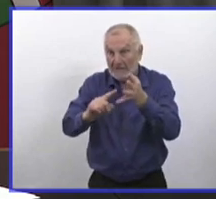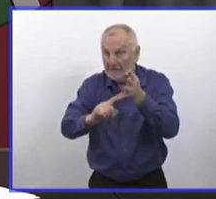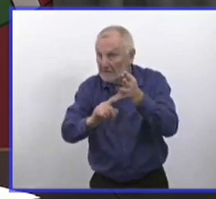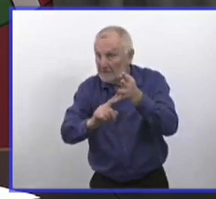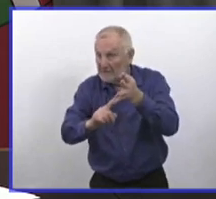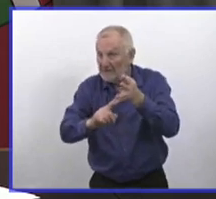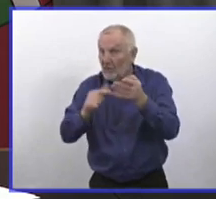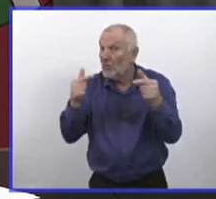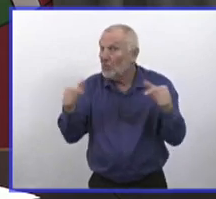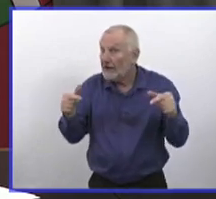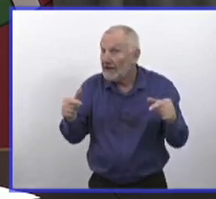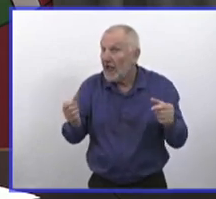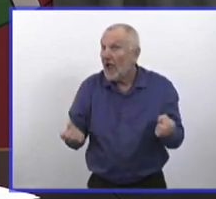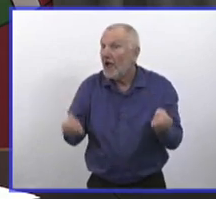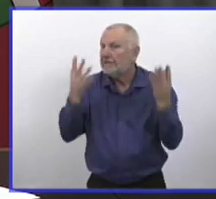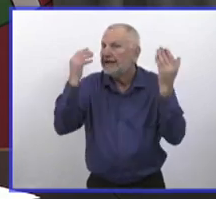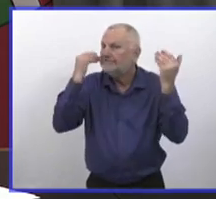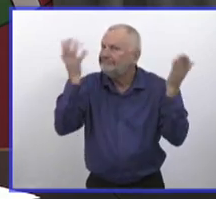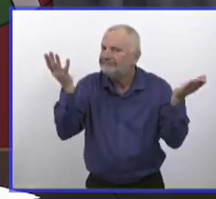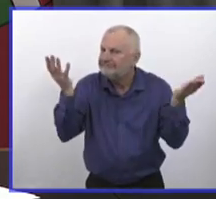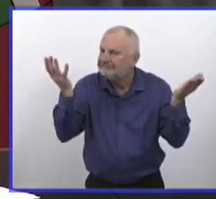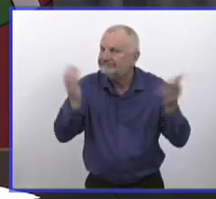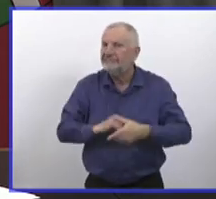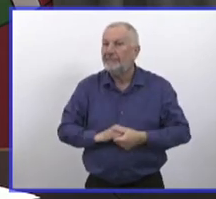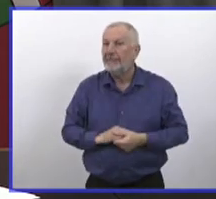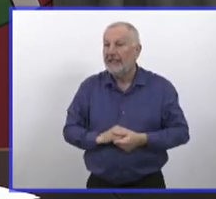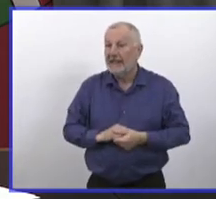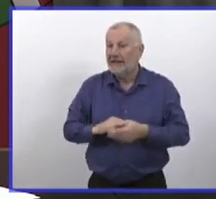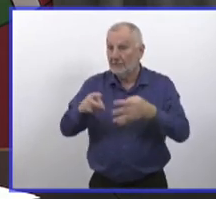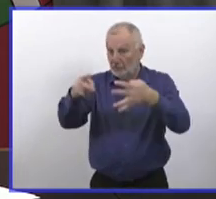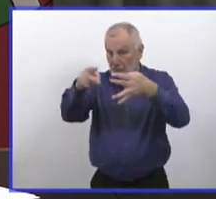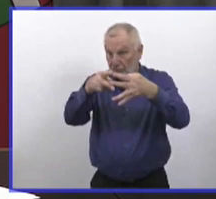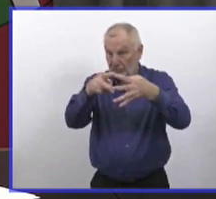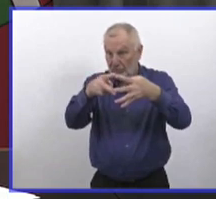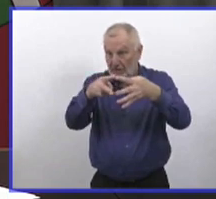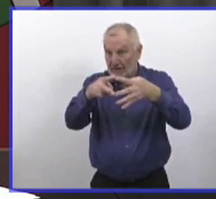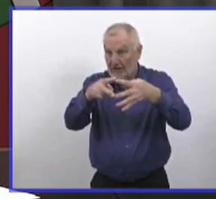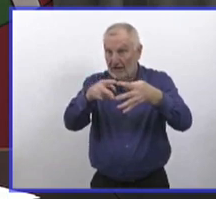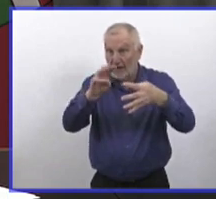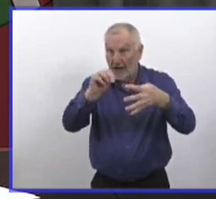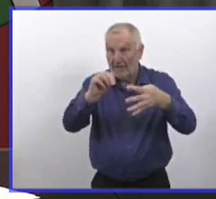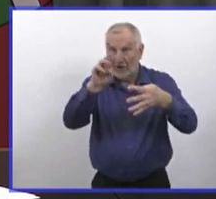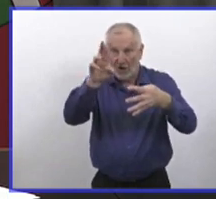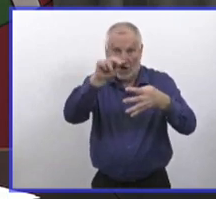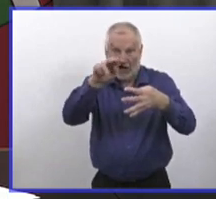comes to the non-mRNA, so in this case, the AstraZeneca Covishield vaccine.